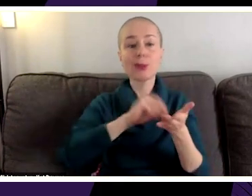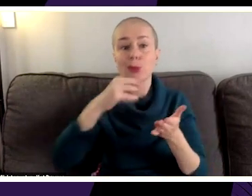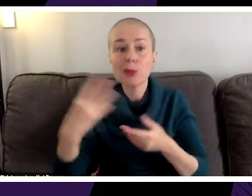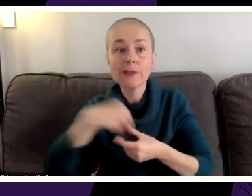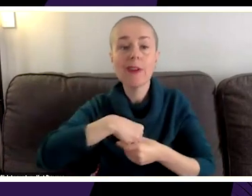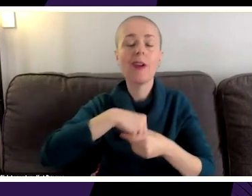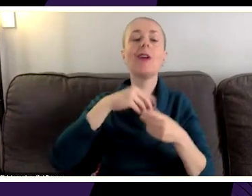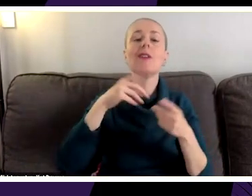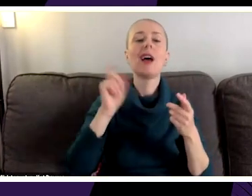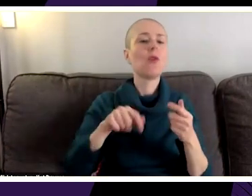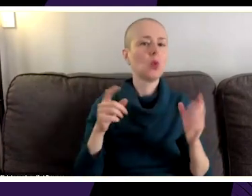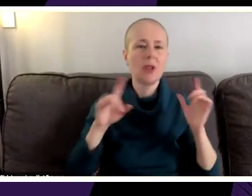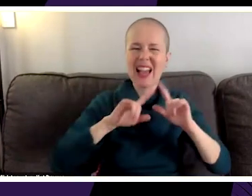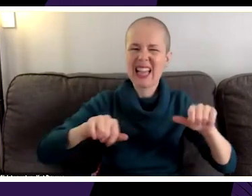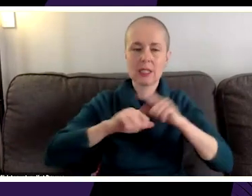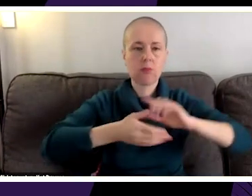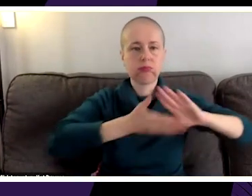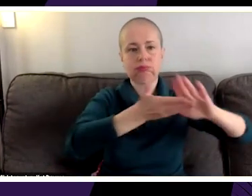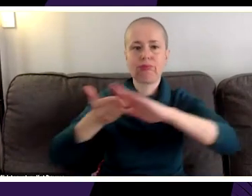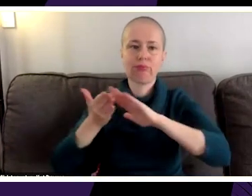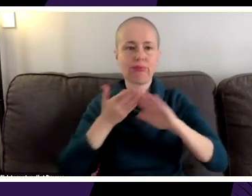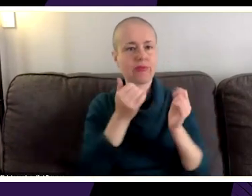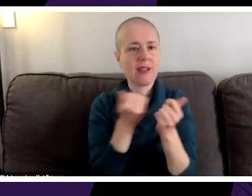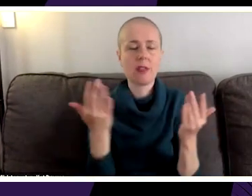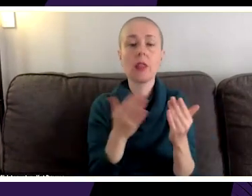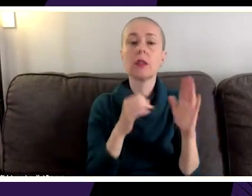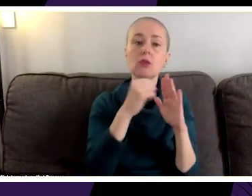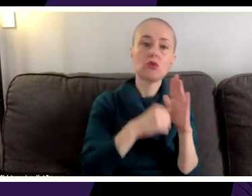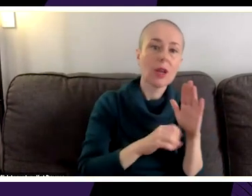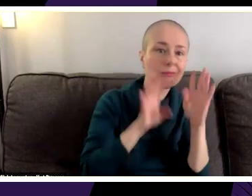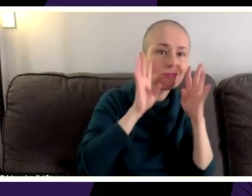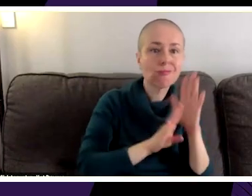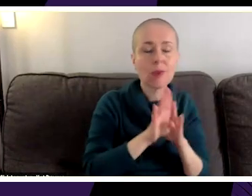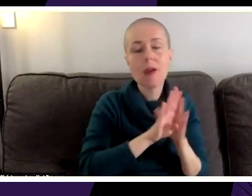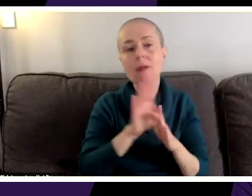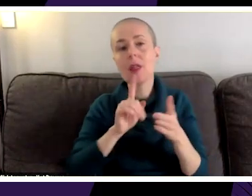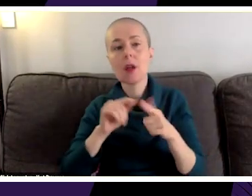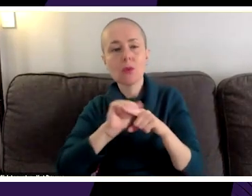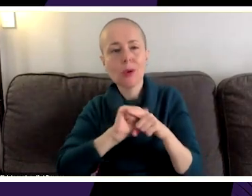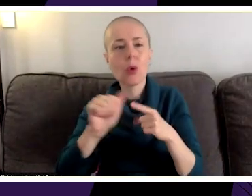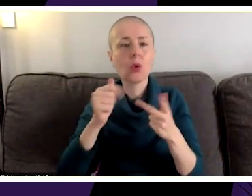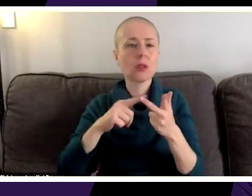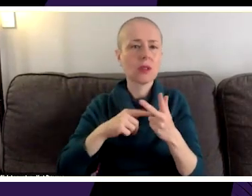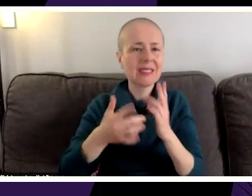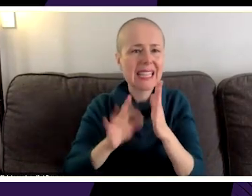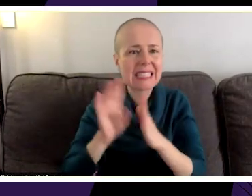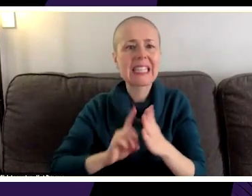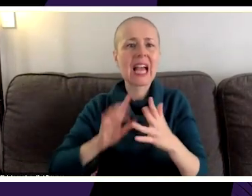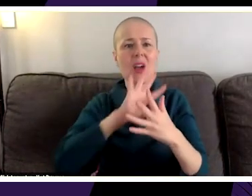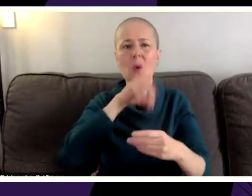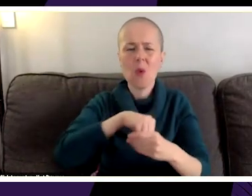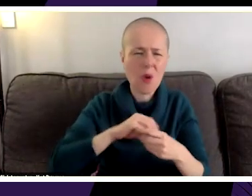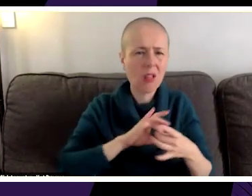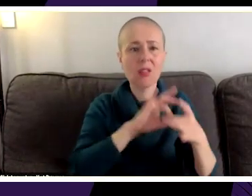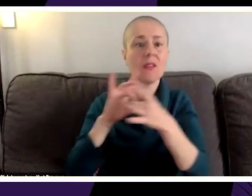had to be in motion at once: script development, rehearsals, feedback, and technical design. The collage tool lets students and collaborators engage in the